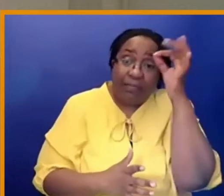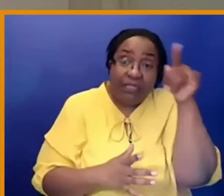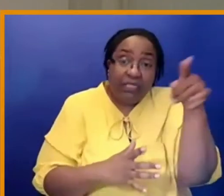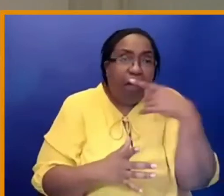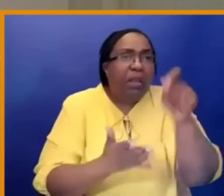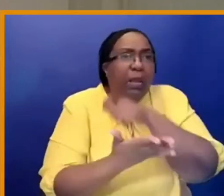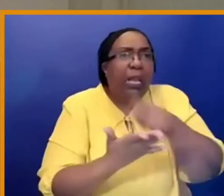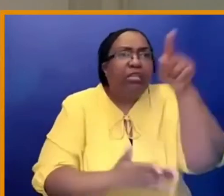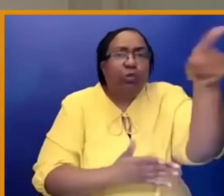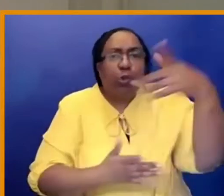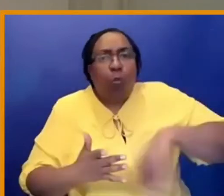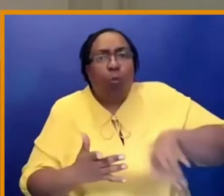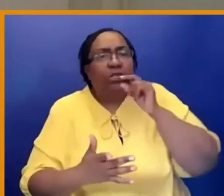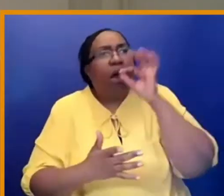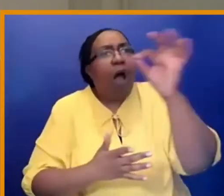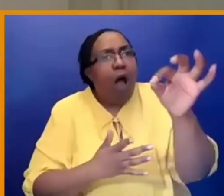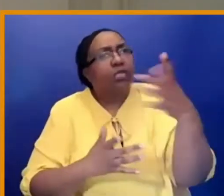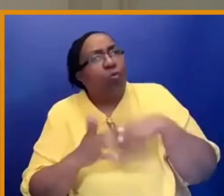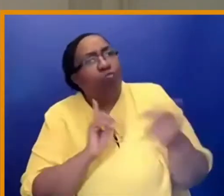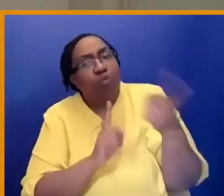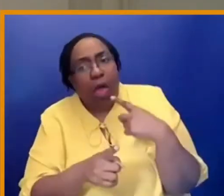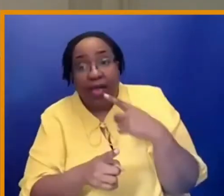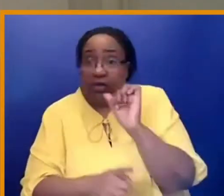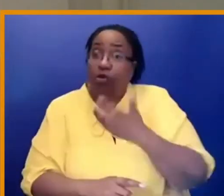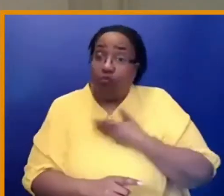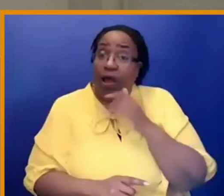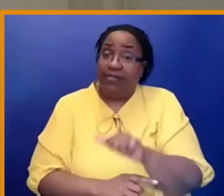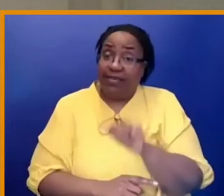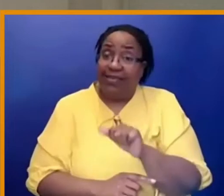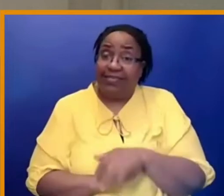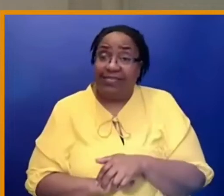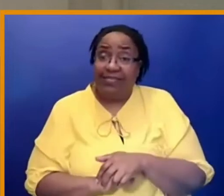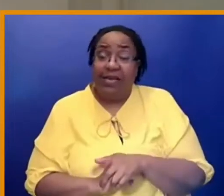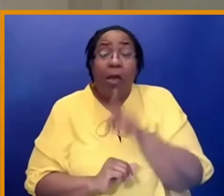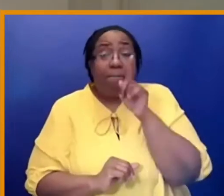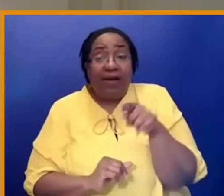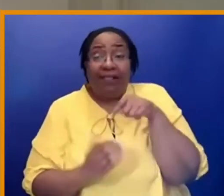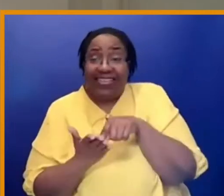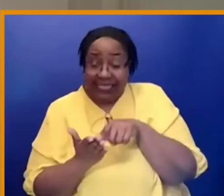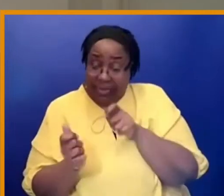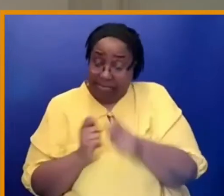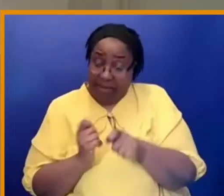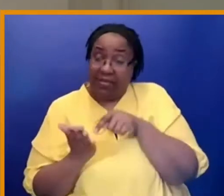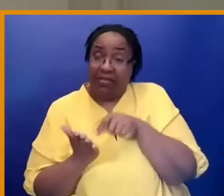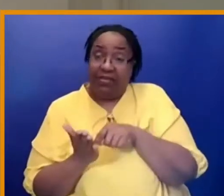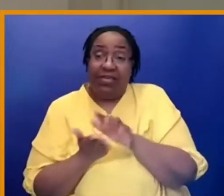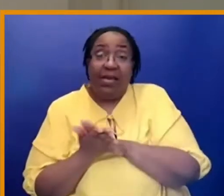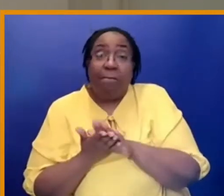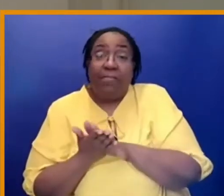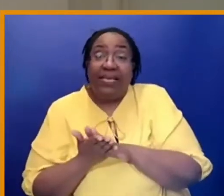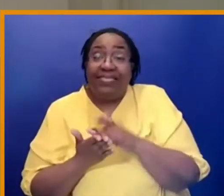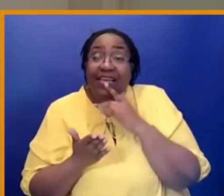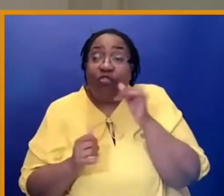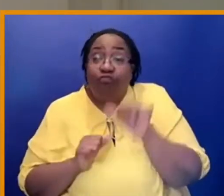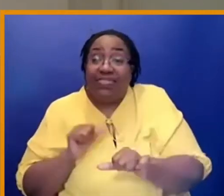our parliamentary colleagues on the actions they take in our name. And this amendment simplifies and liberalises the procedures that allow party members to do